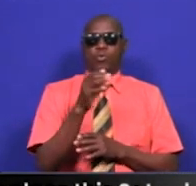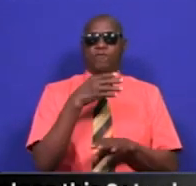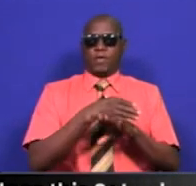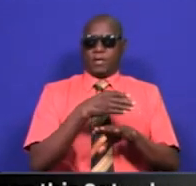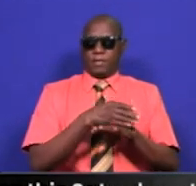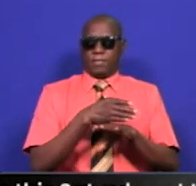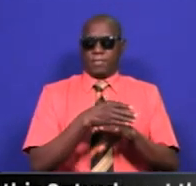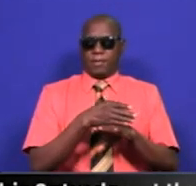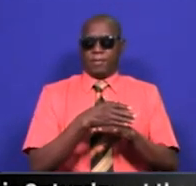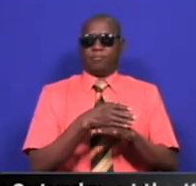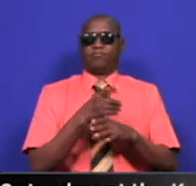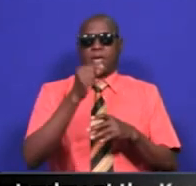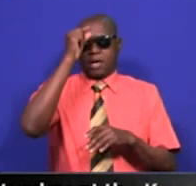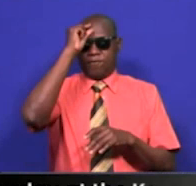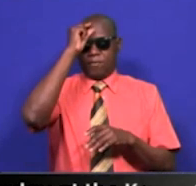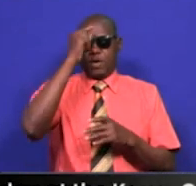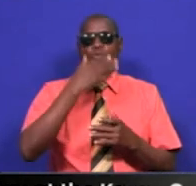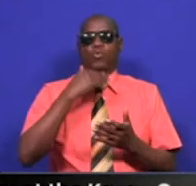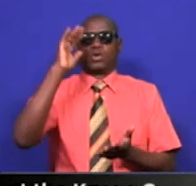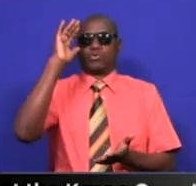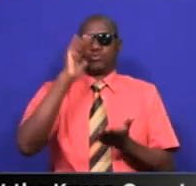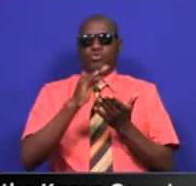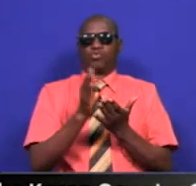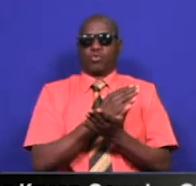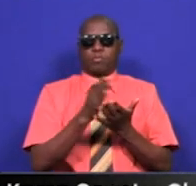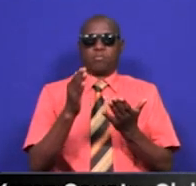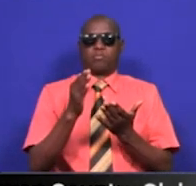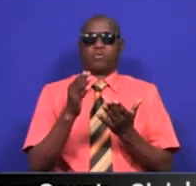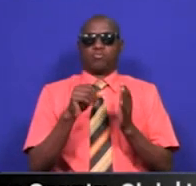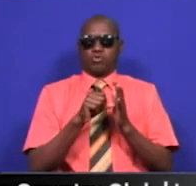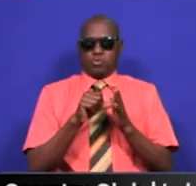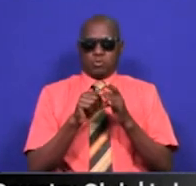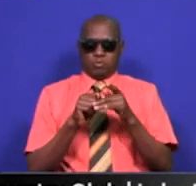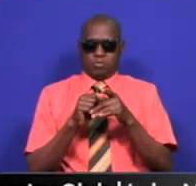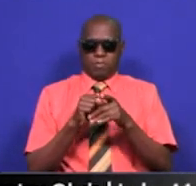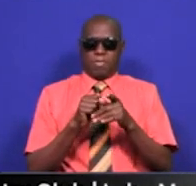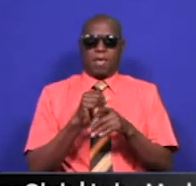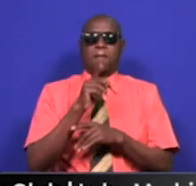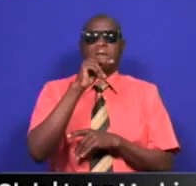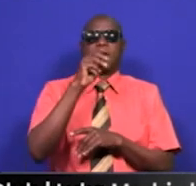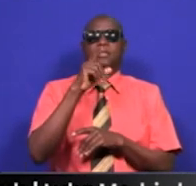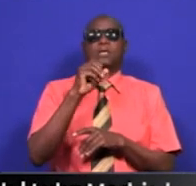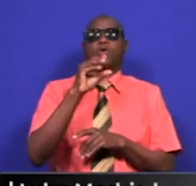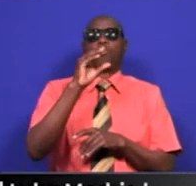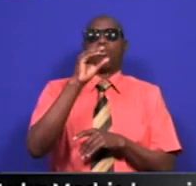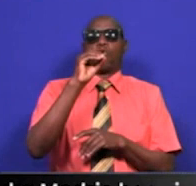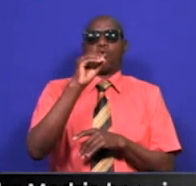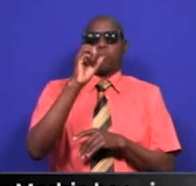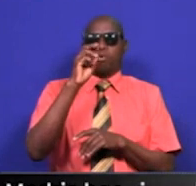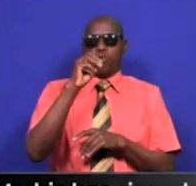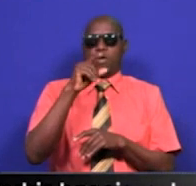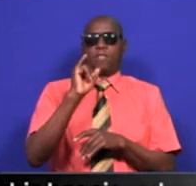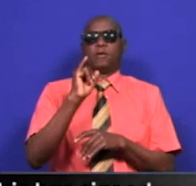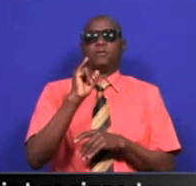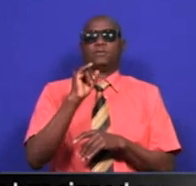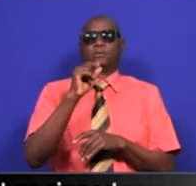efforts to eradicate the vice. According to Laikipia East Deputy County Commissioner Patrick Moli, the courts have led to the decline of the